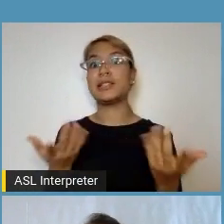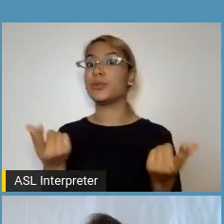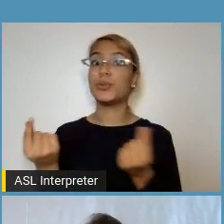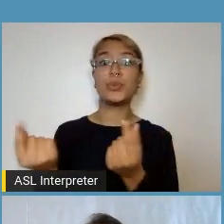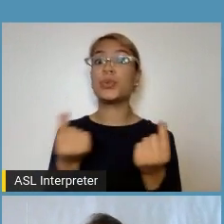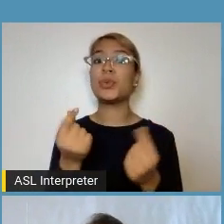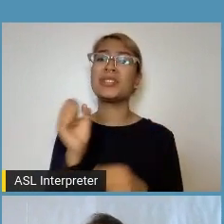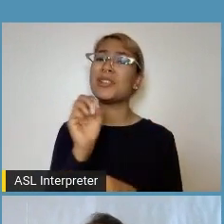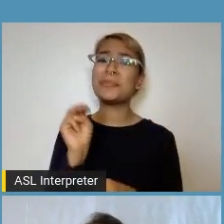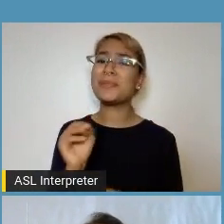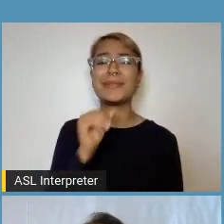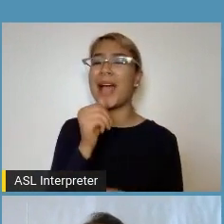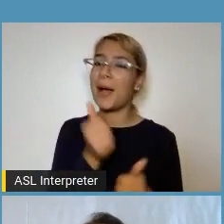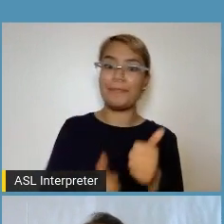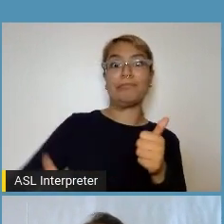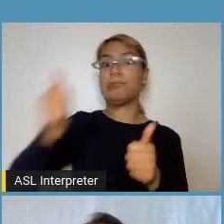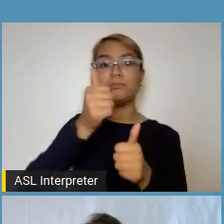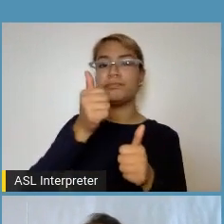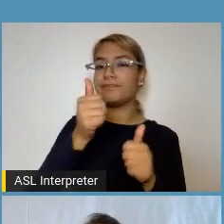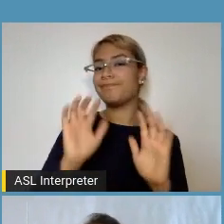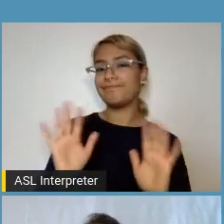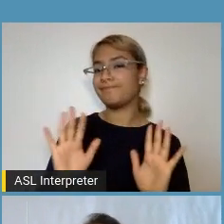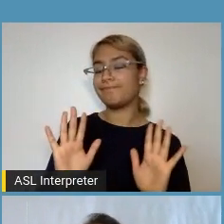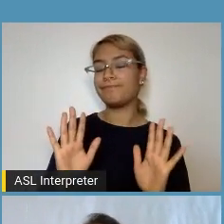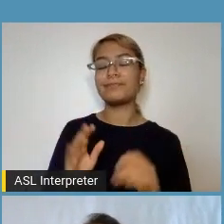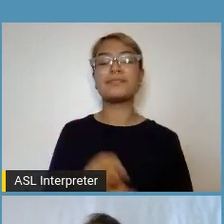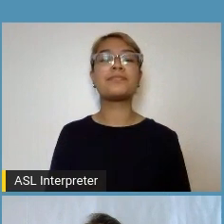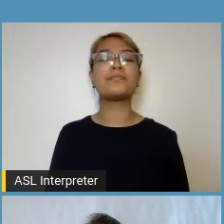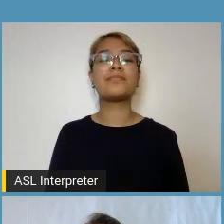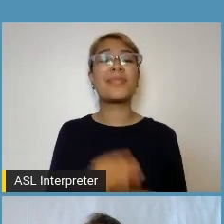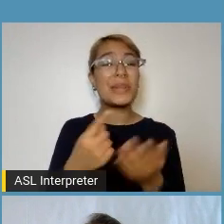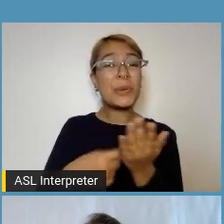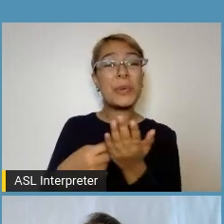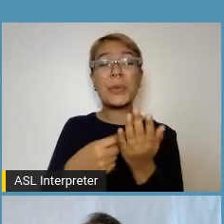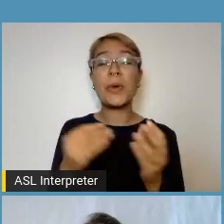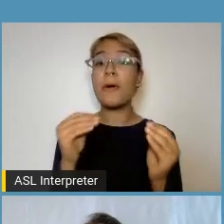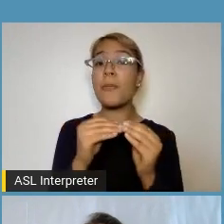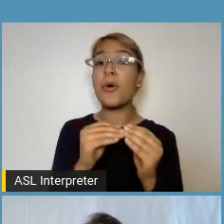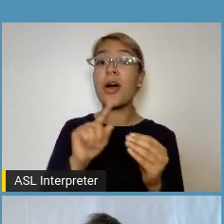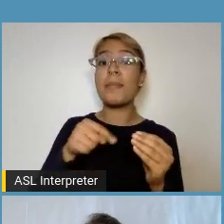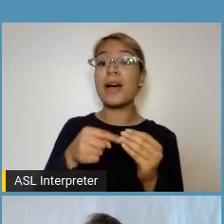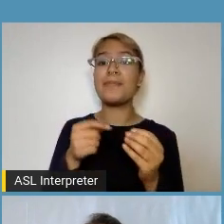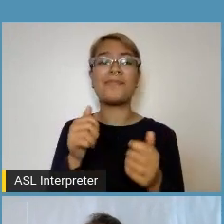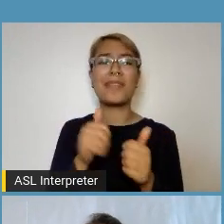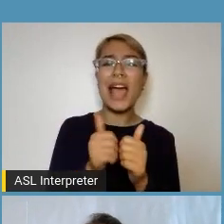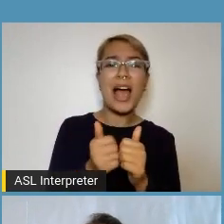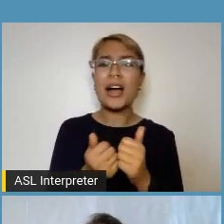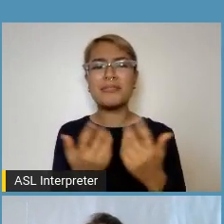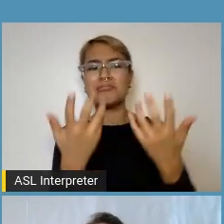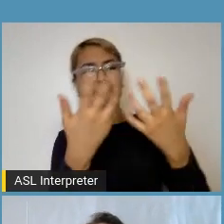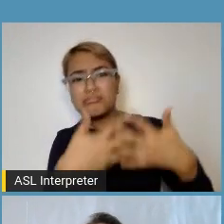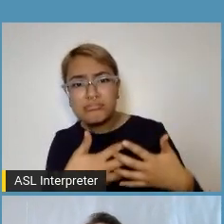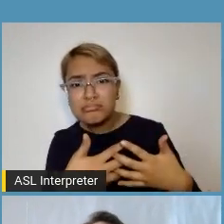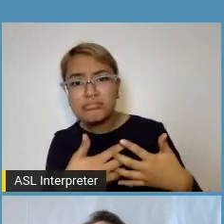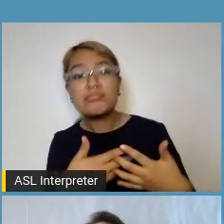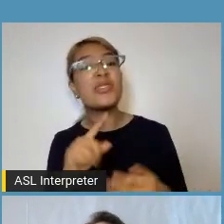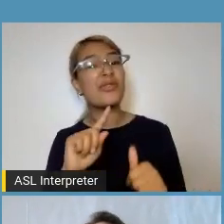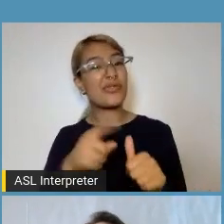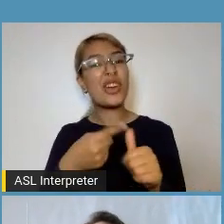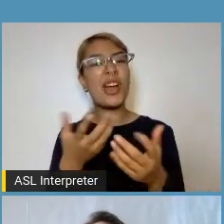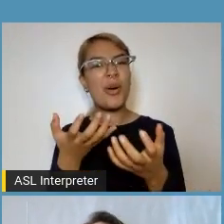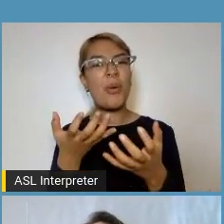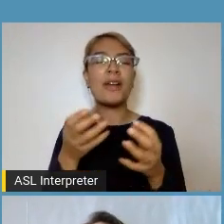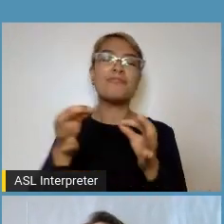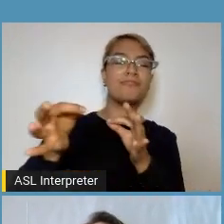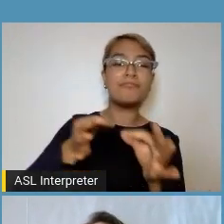always take priority. I will talk a bit about how I manage that, but first I want to let you know what subjects I